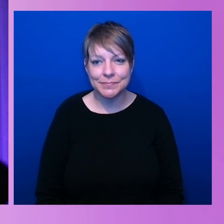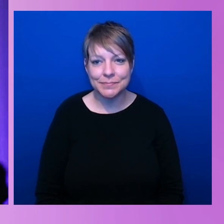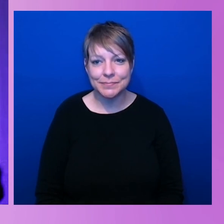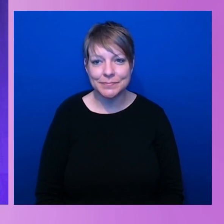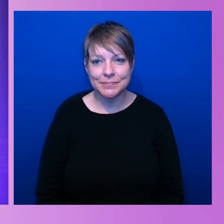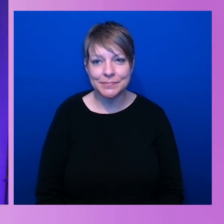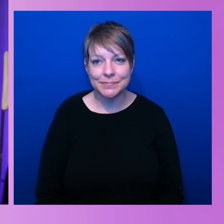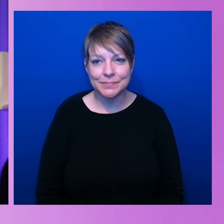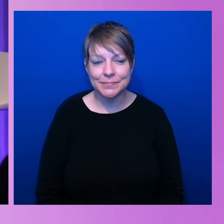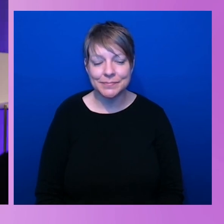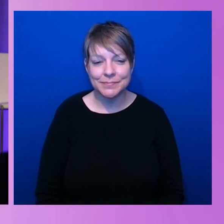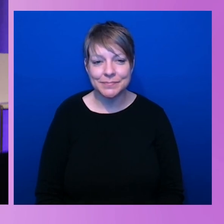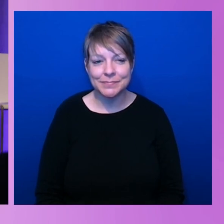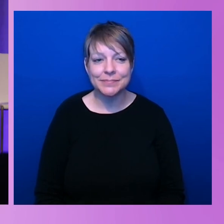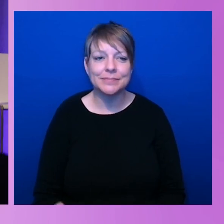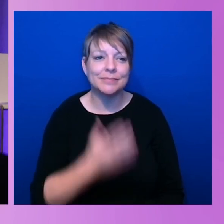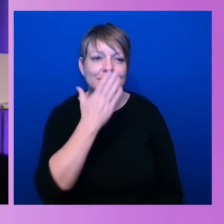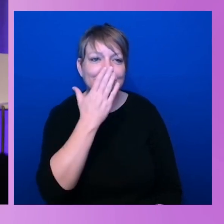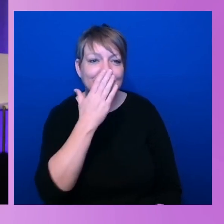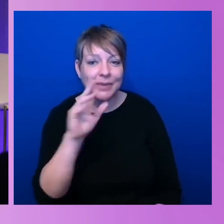Thank you so much, Kayla.